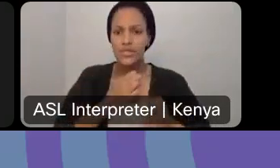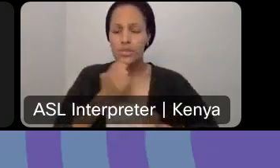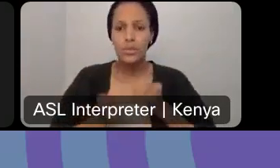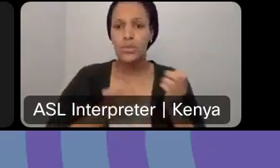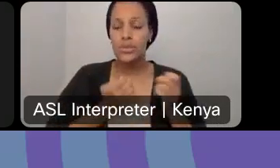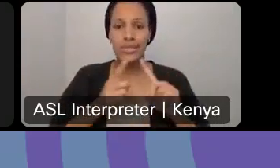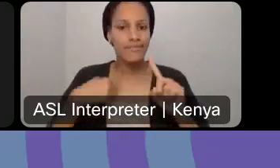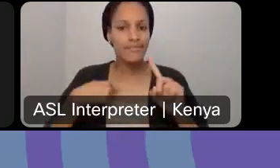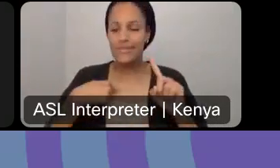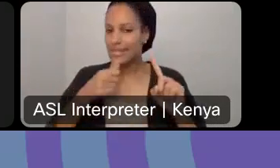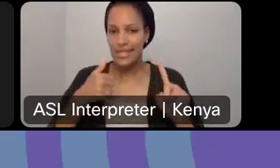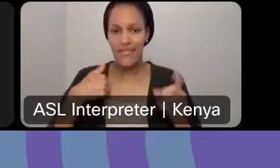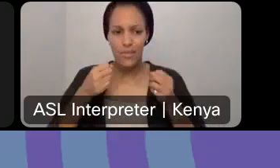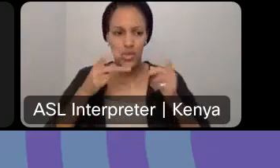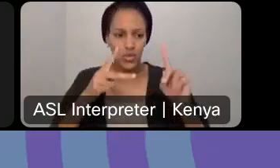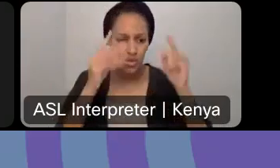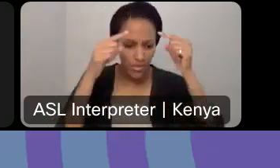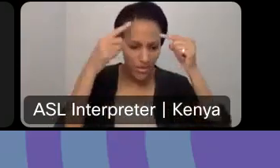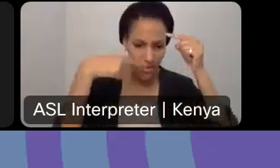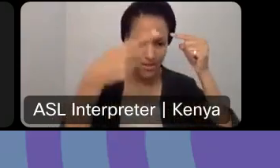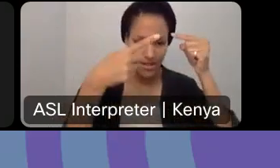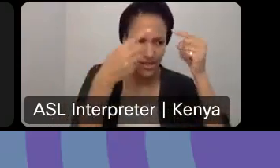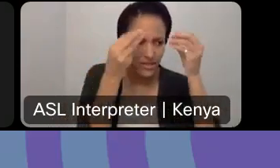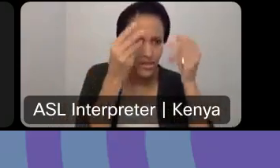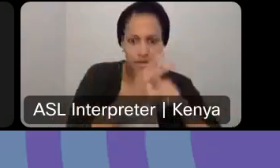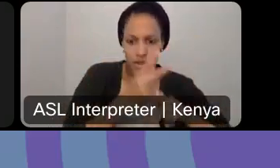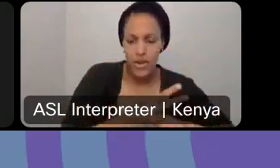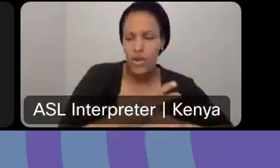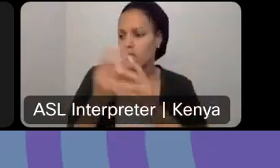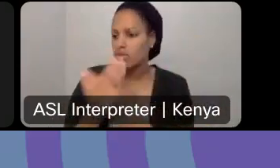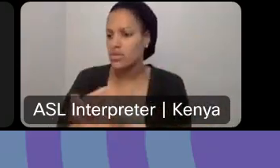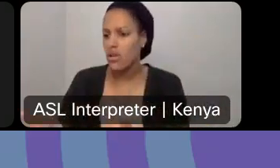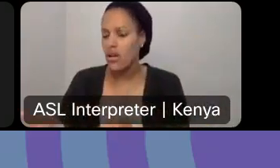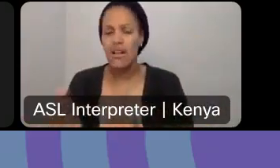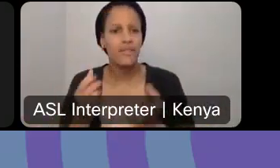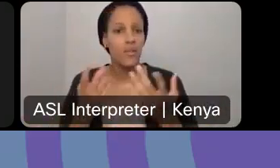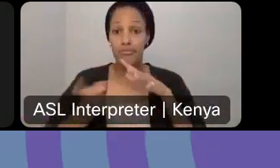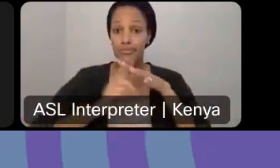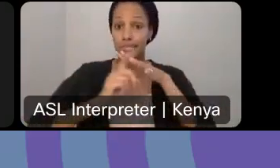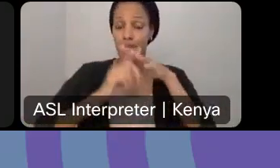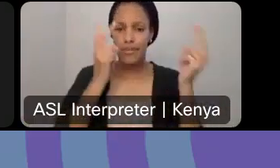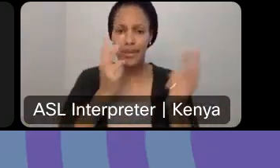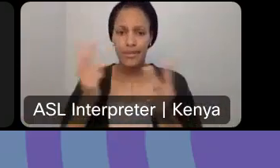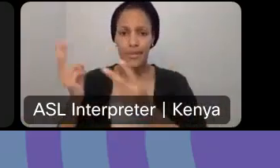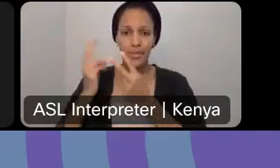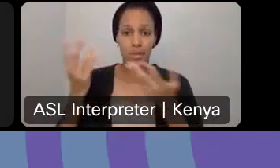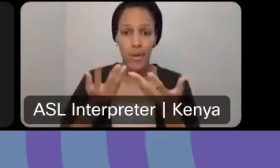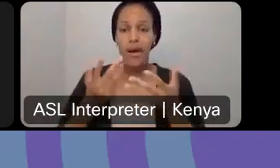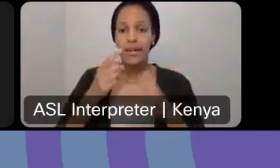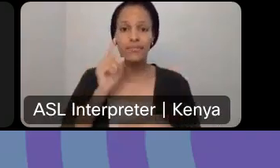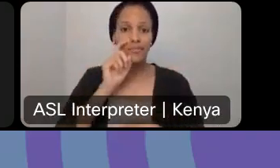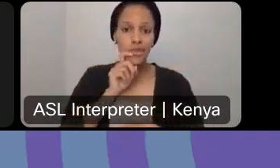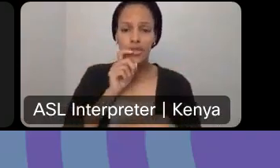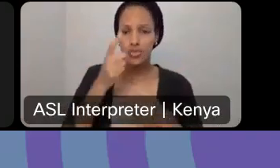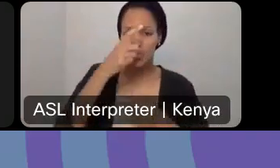to process or resolve. Memories of sexual trauma and abuse, of anger,